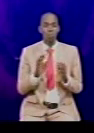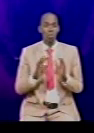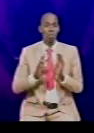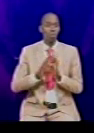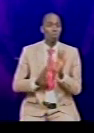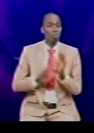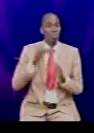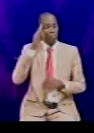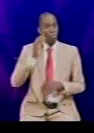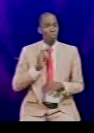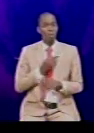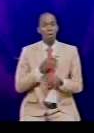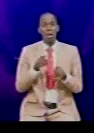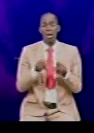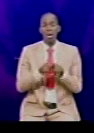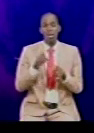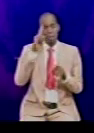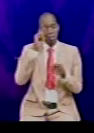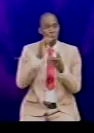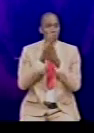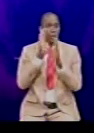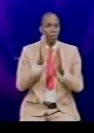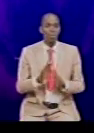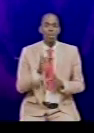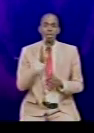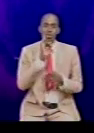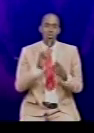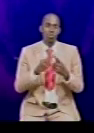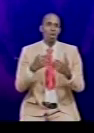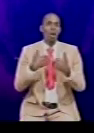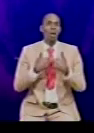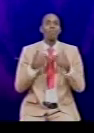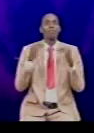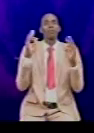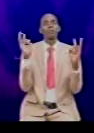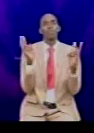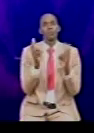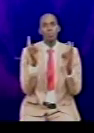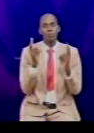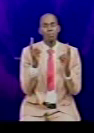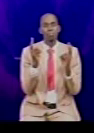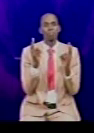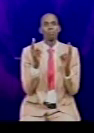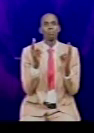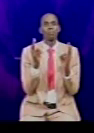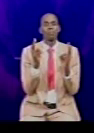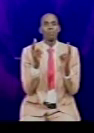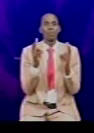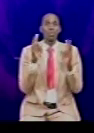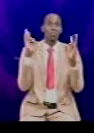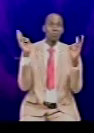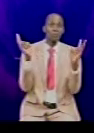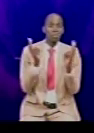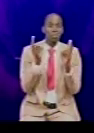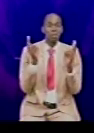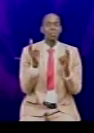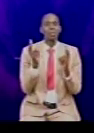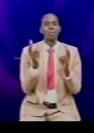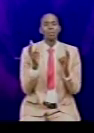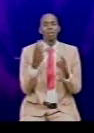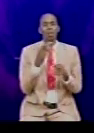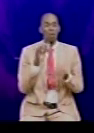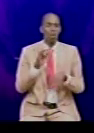as believers is to have victory, triumph, and that on a